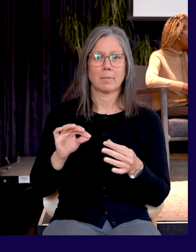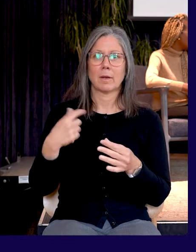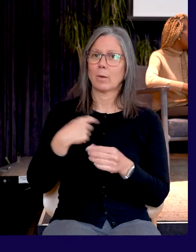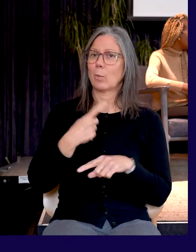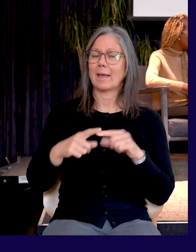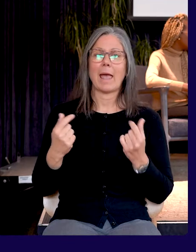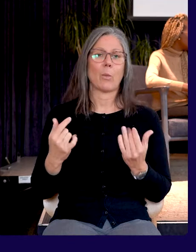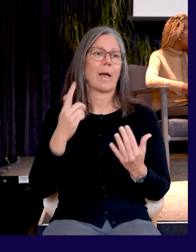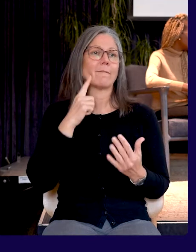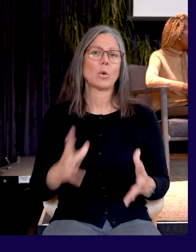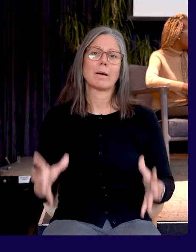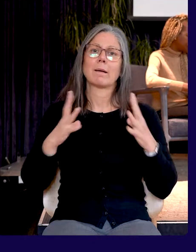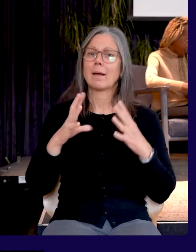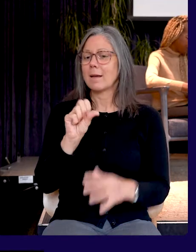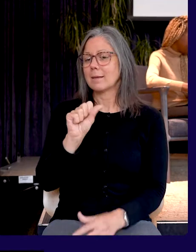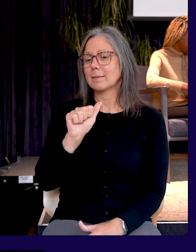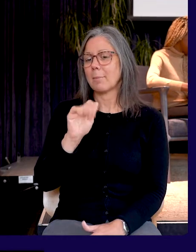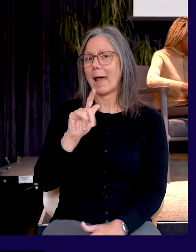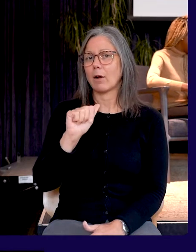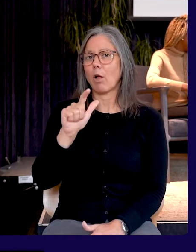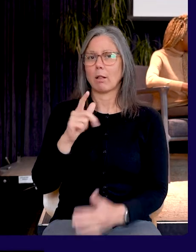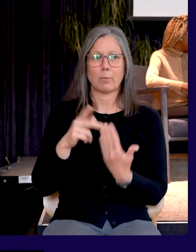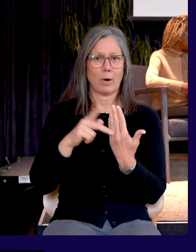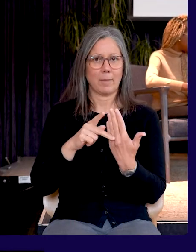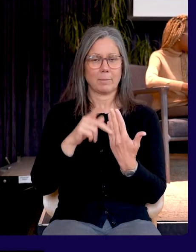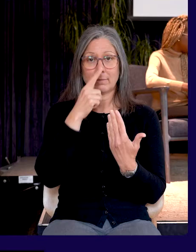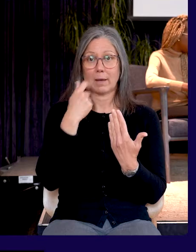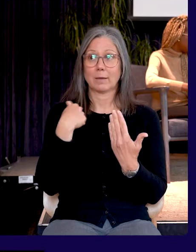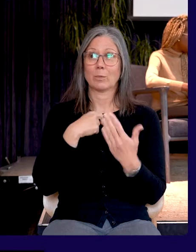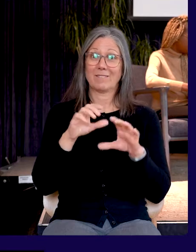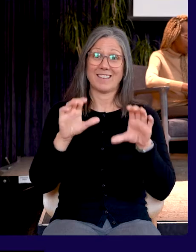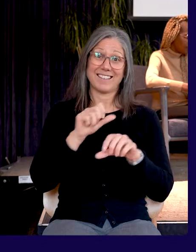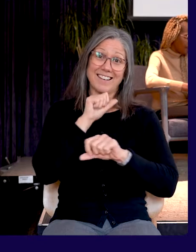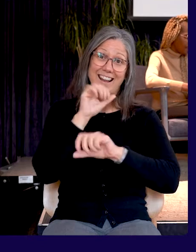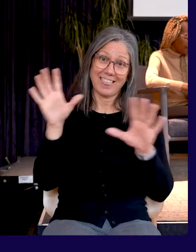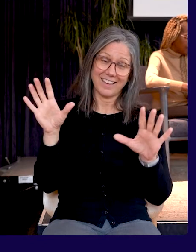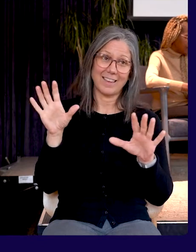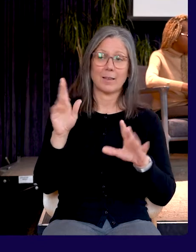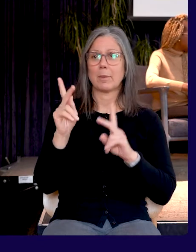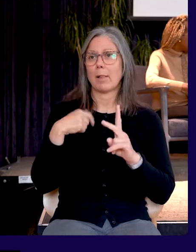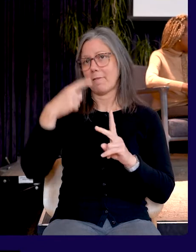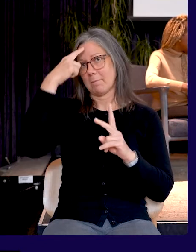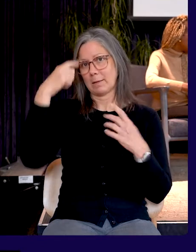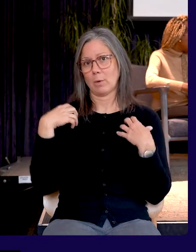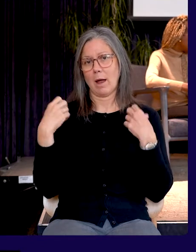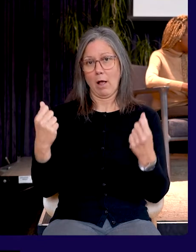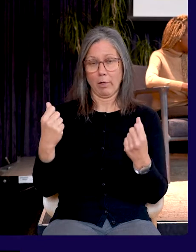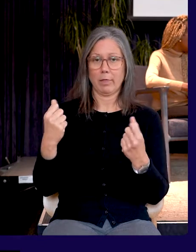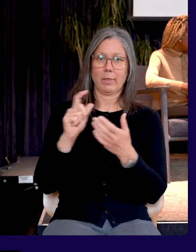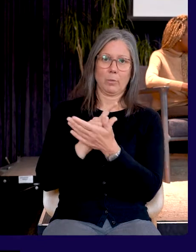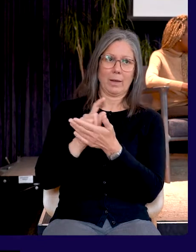for a sabbatical, even if we had a sabbatical program, right? Because we have done nothing as an organization, people are taking mental health leave. They are